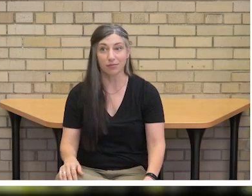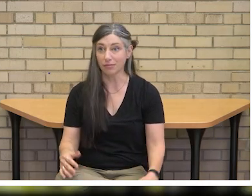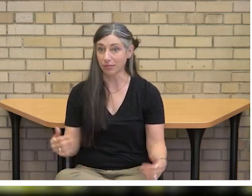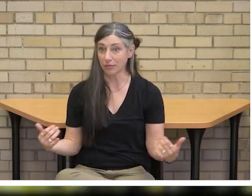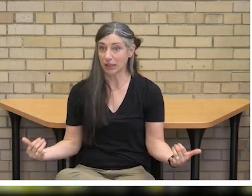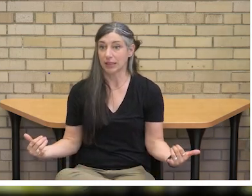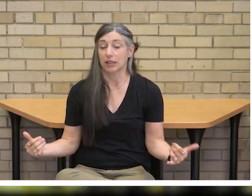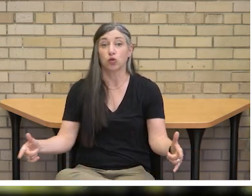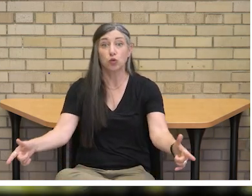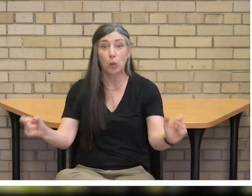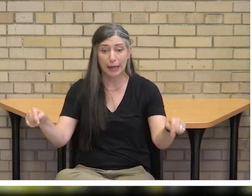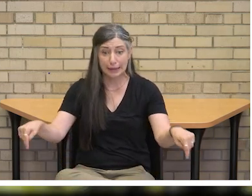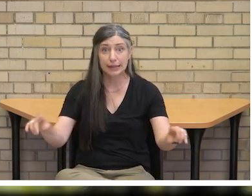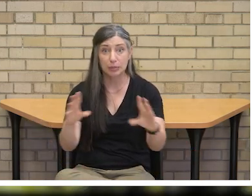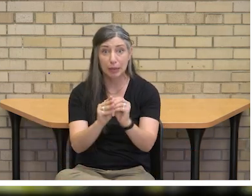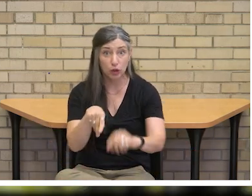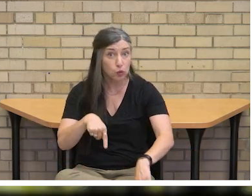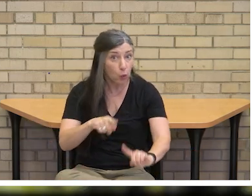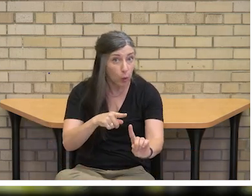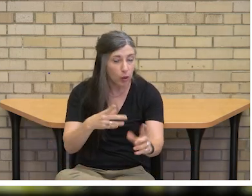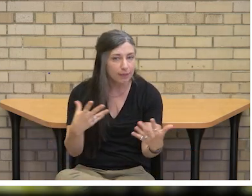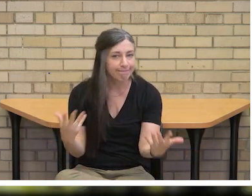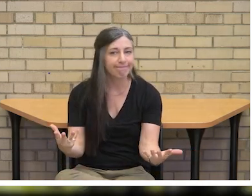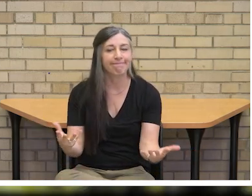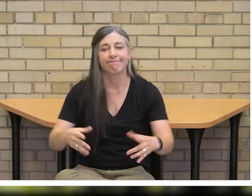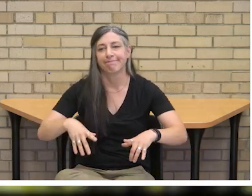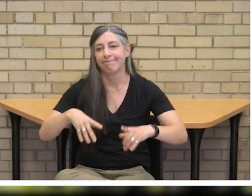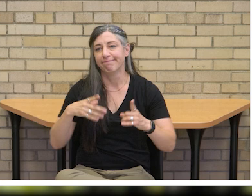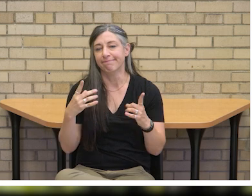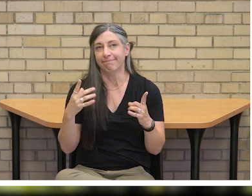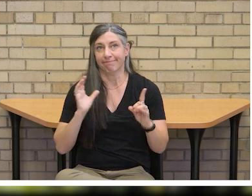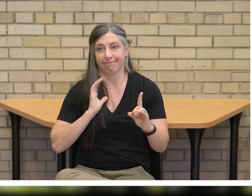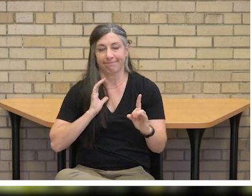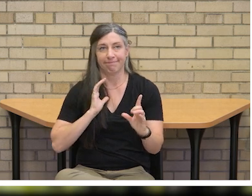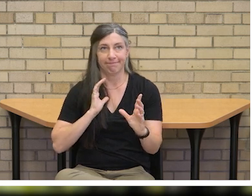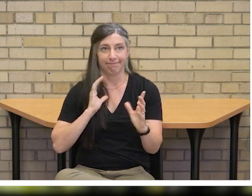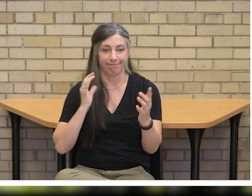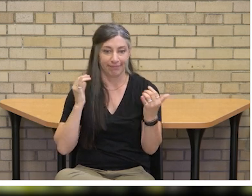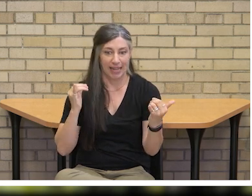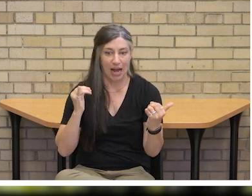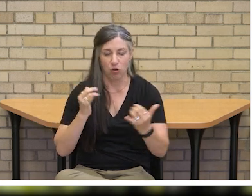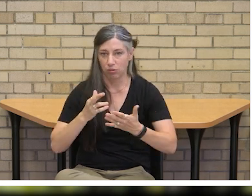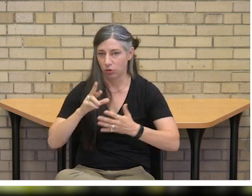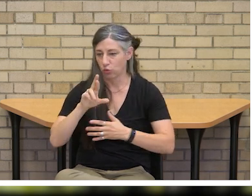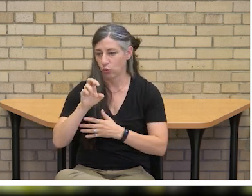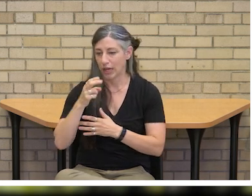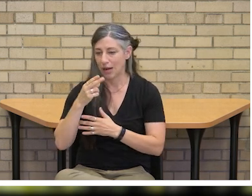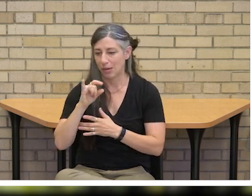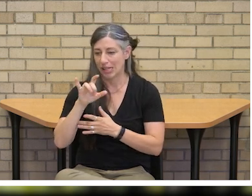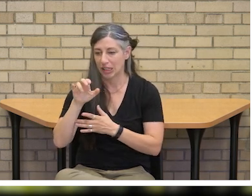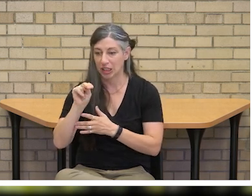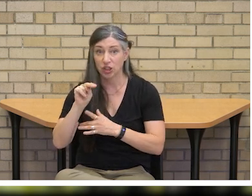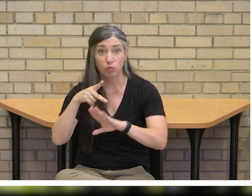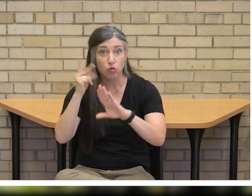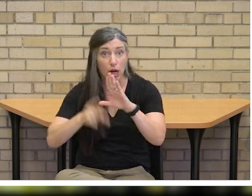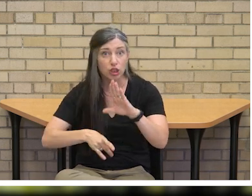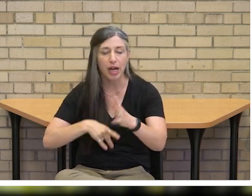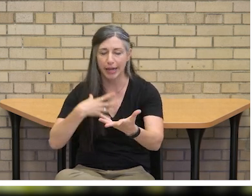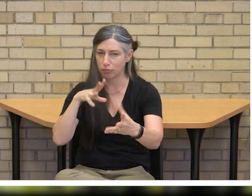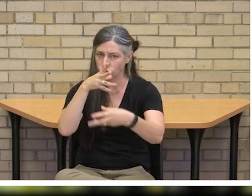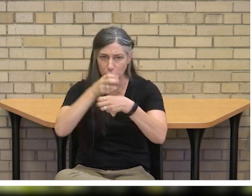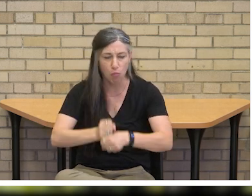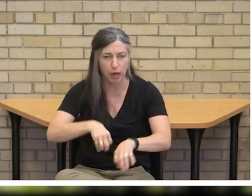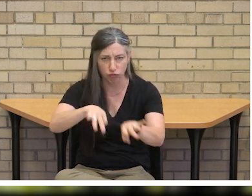So real quick, the purpose of the meeting today is to summarize the rehabilitation project and provide information on the